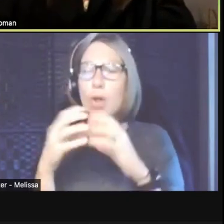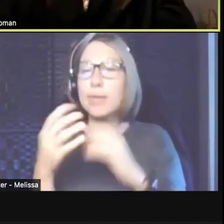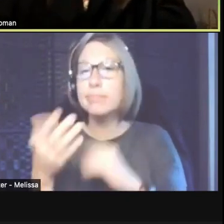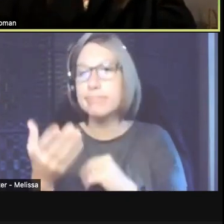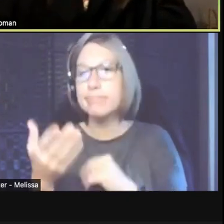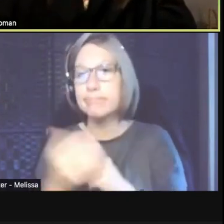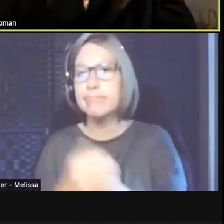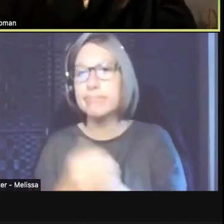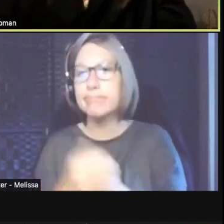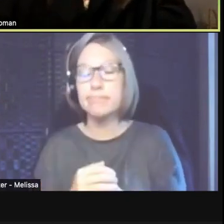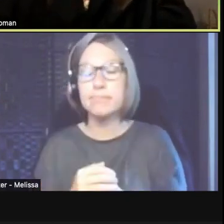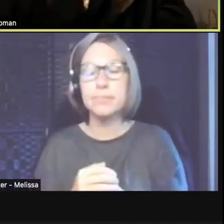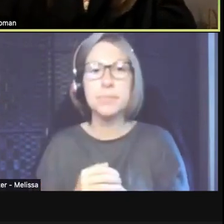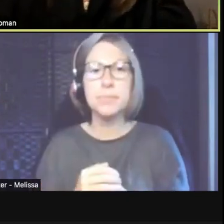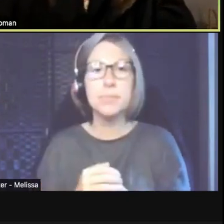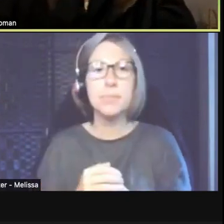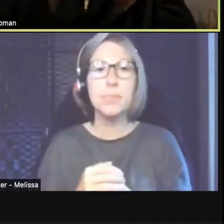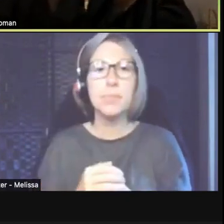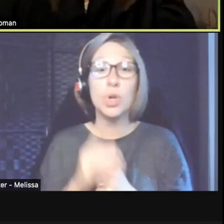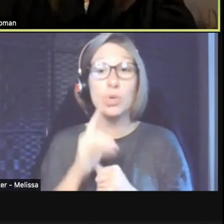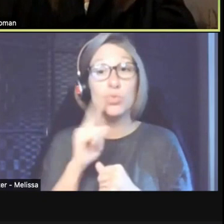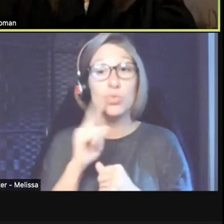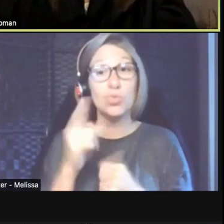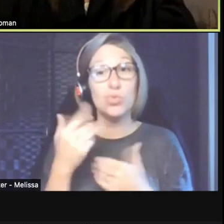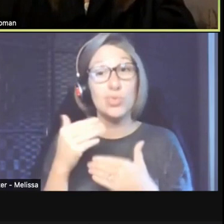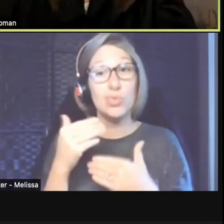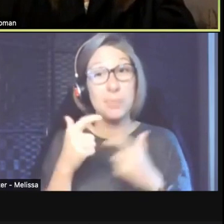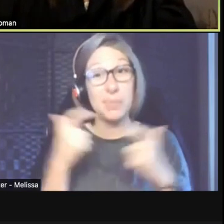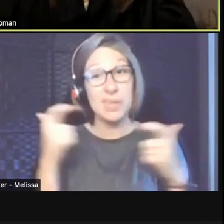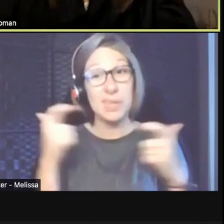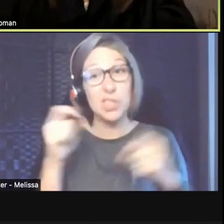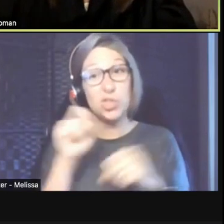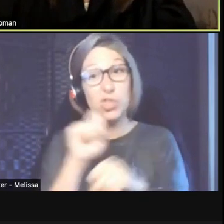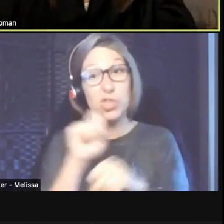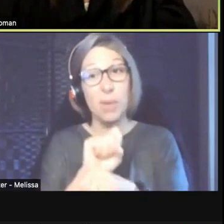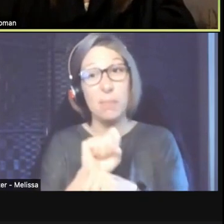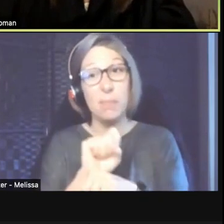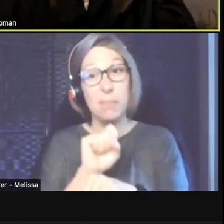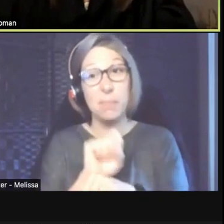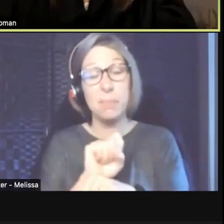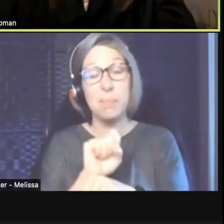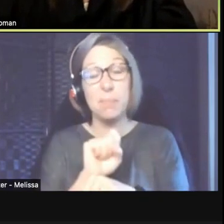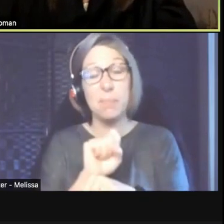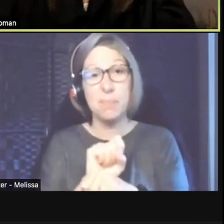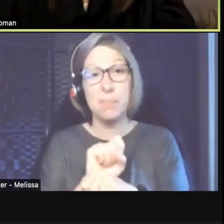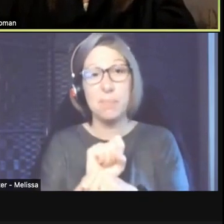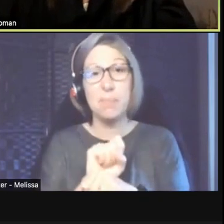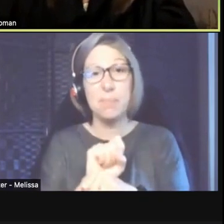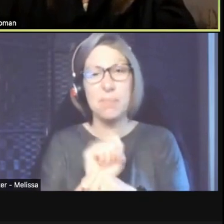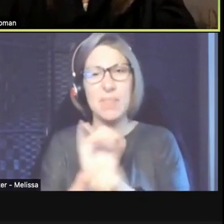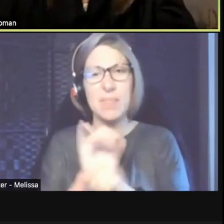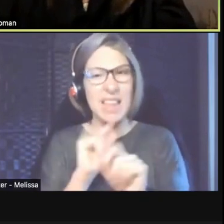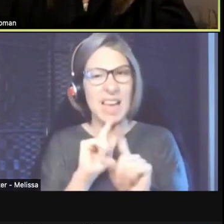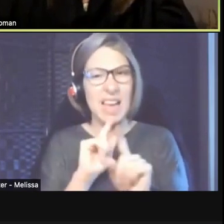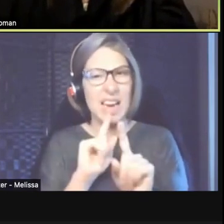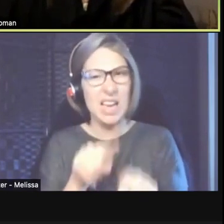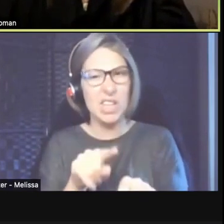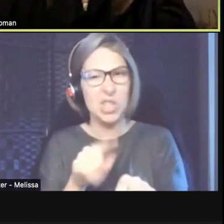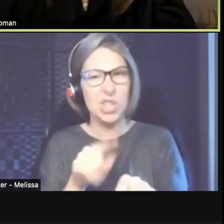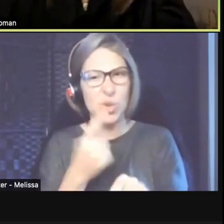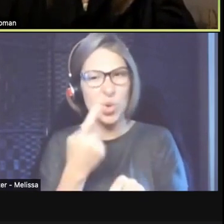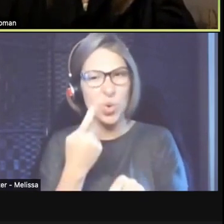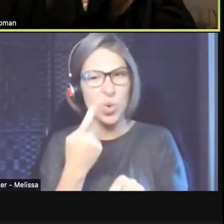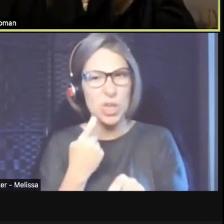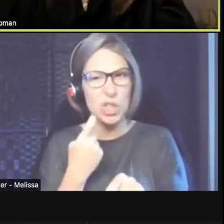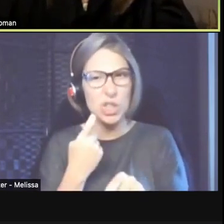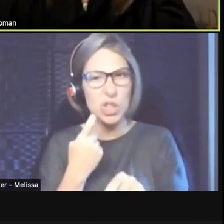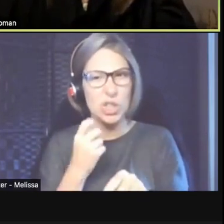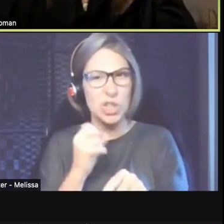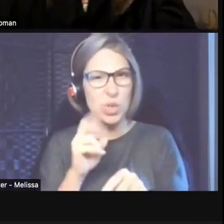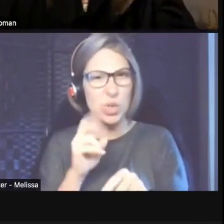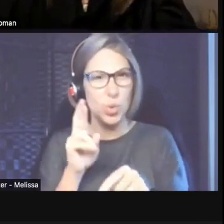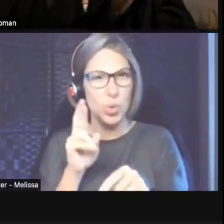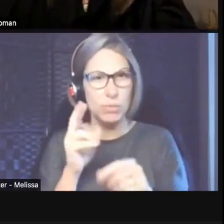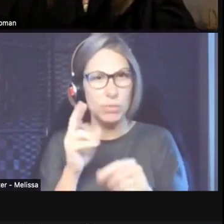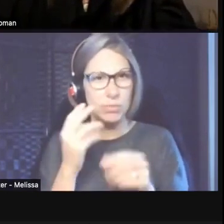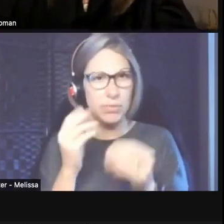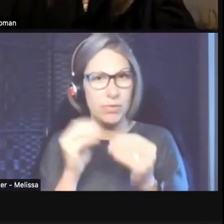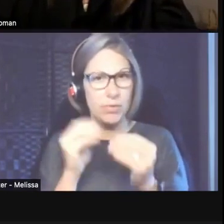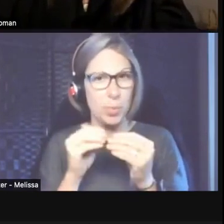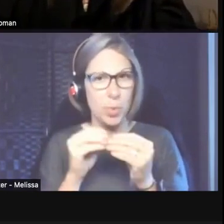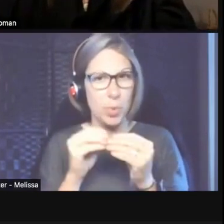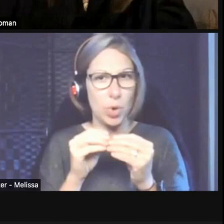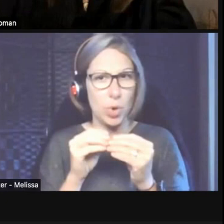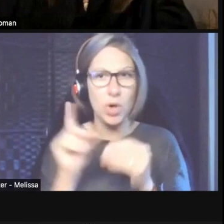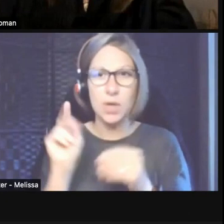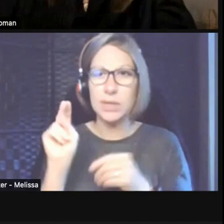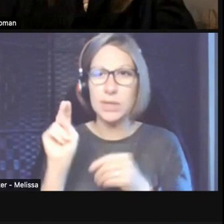So it's really a big job. It's a big job. Did that answer the question? Is there more to that you'd like to ask? No, I